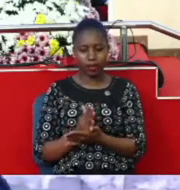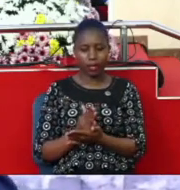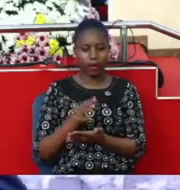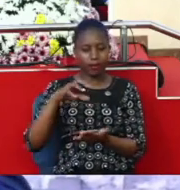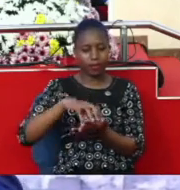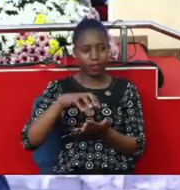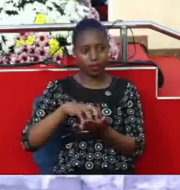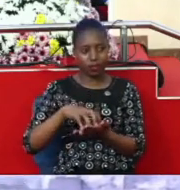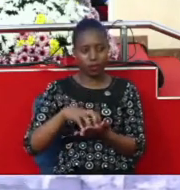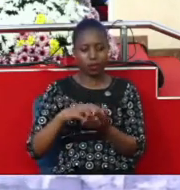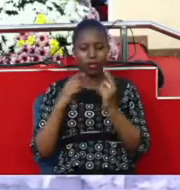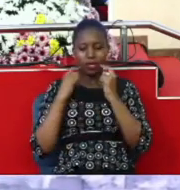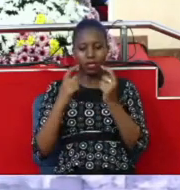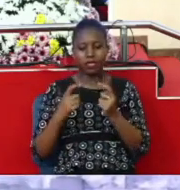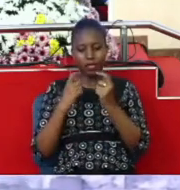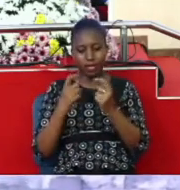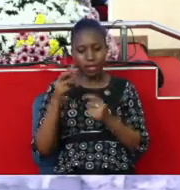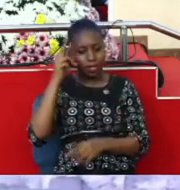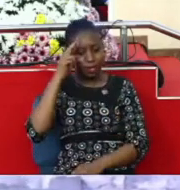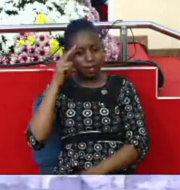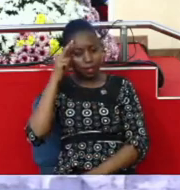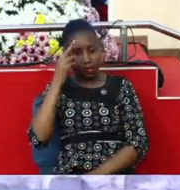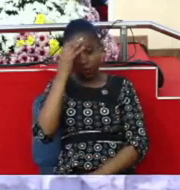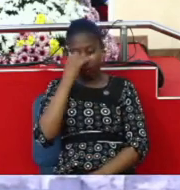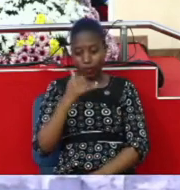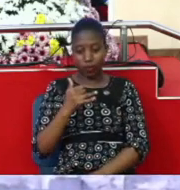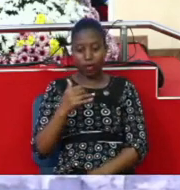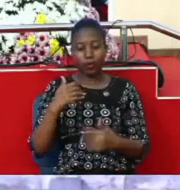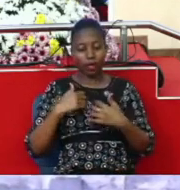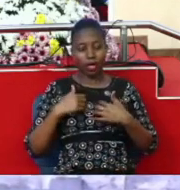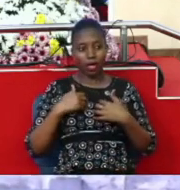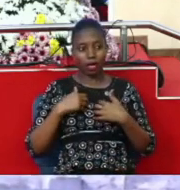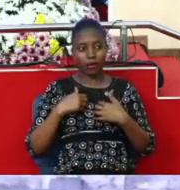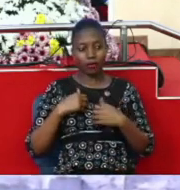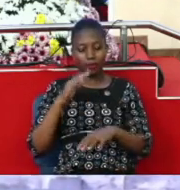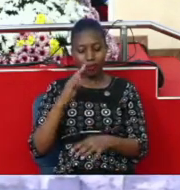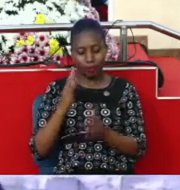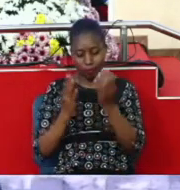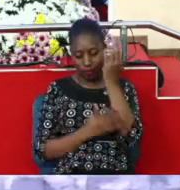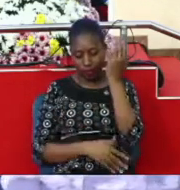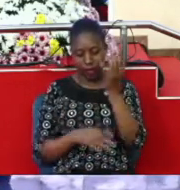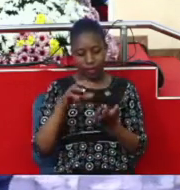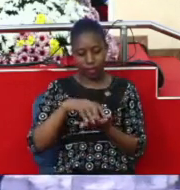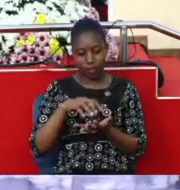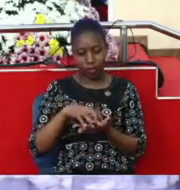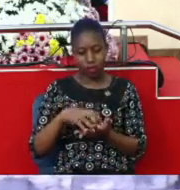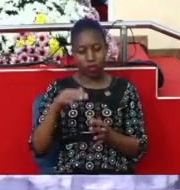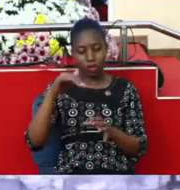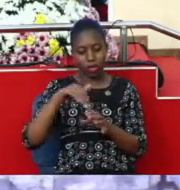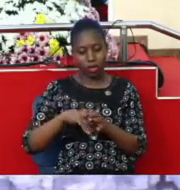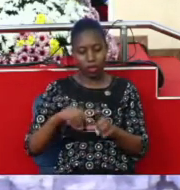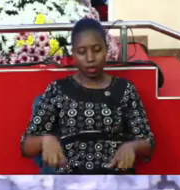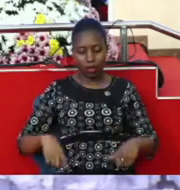now. So we need to deal with it. In any case, unless